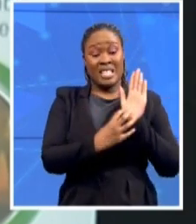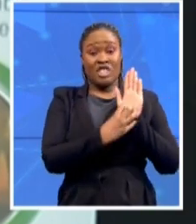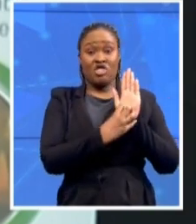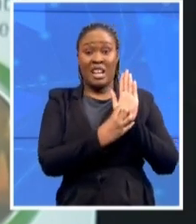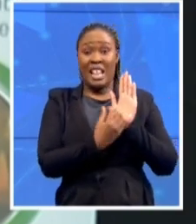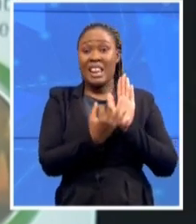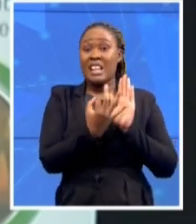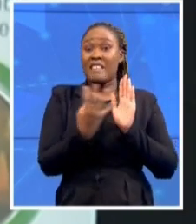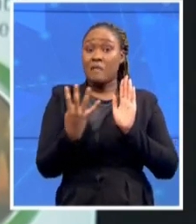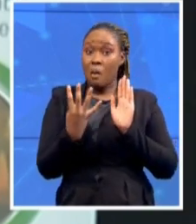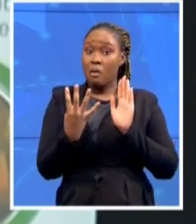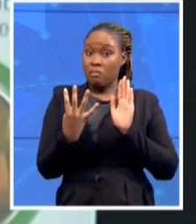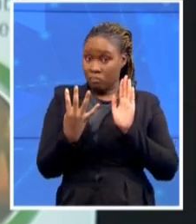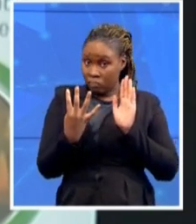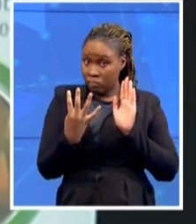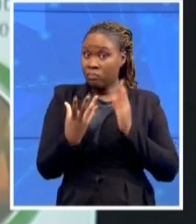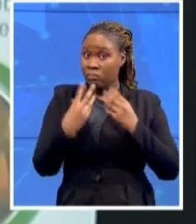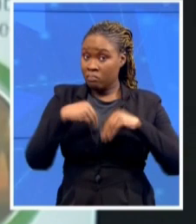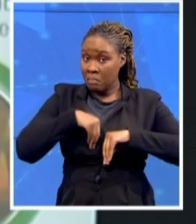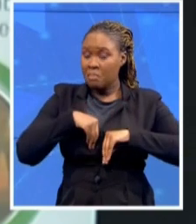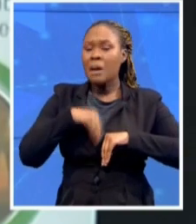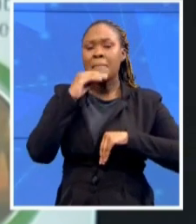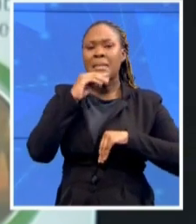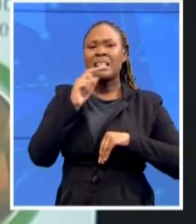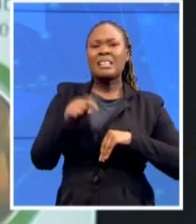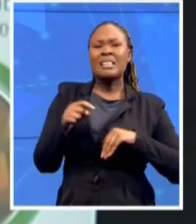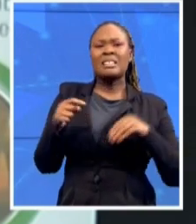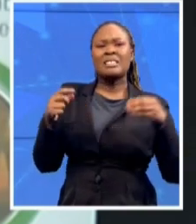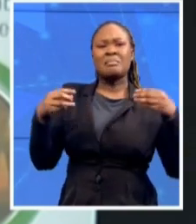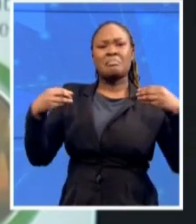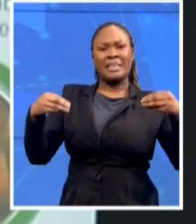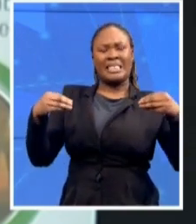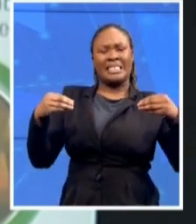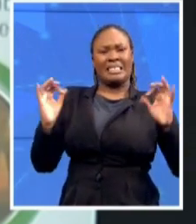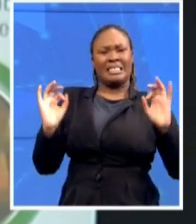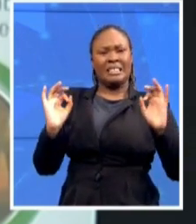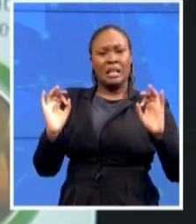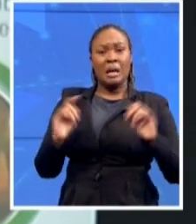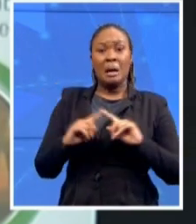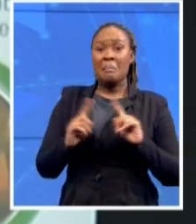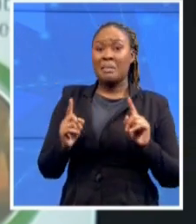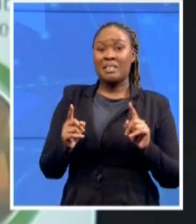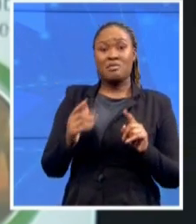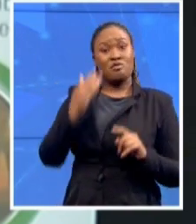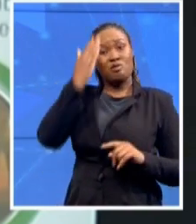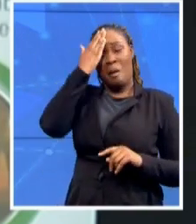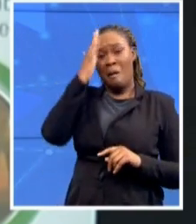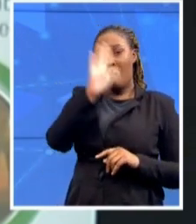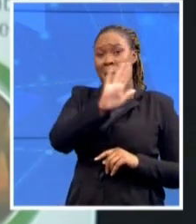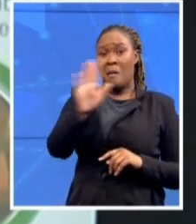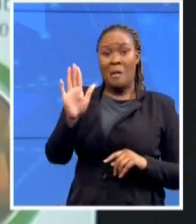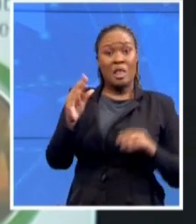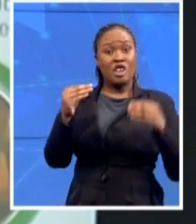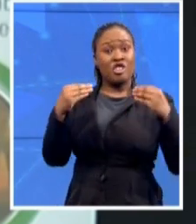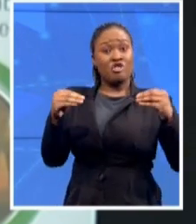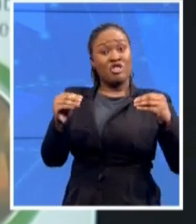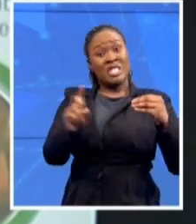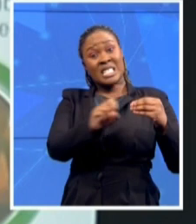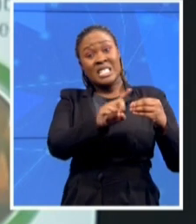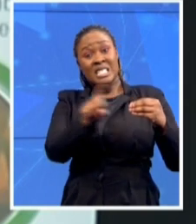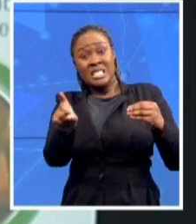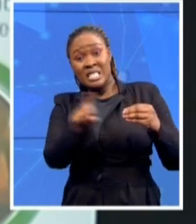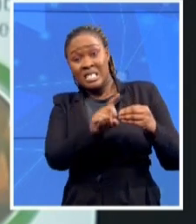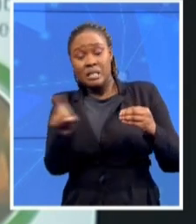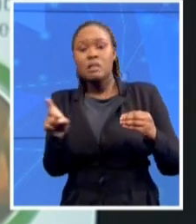yet, the industry, you sitting here, will tell us, and have told us, that in order to make a business case, you need to have